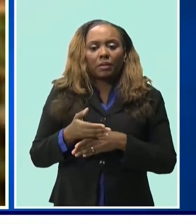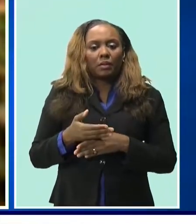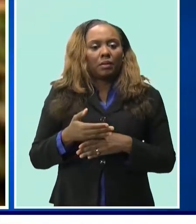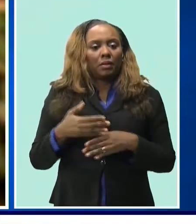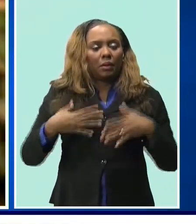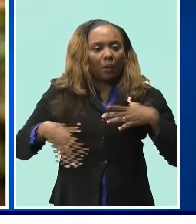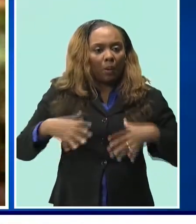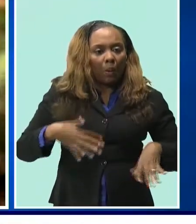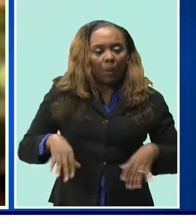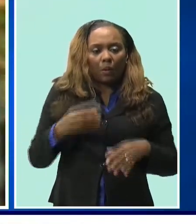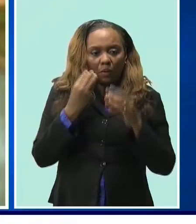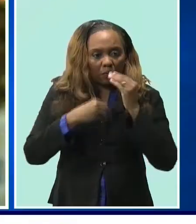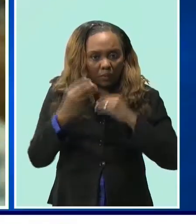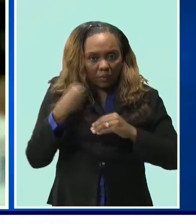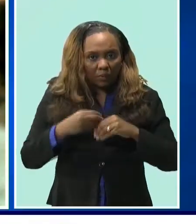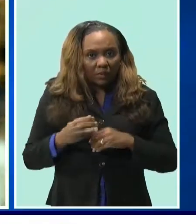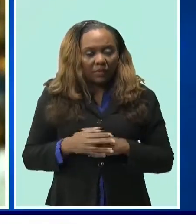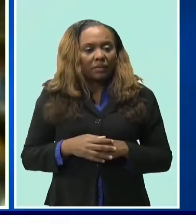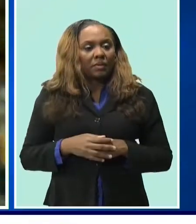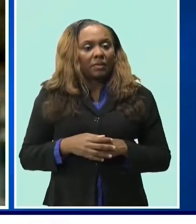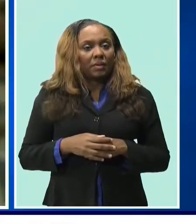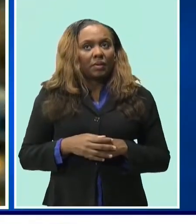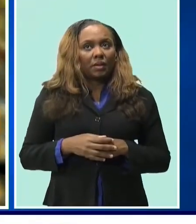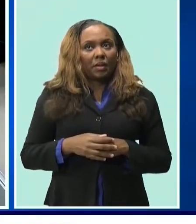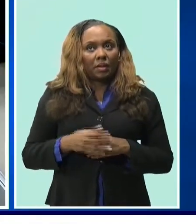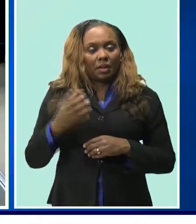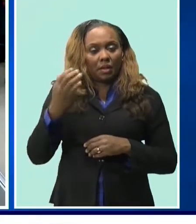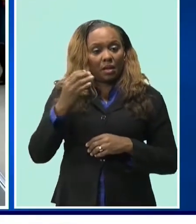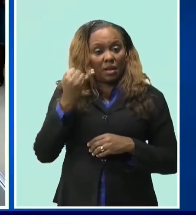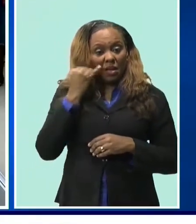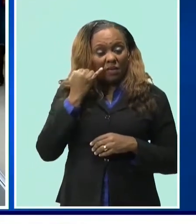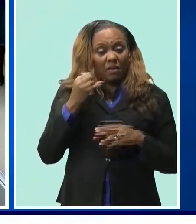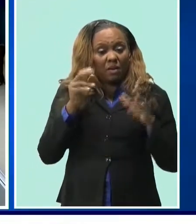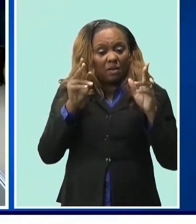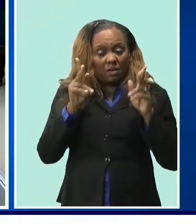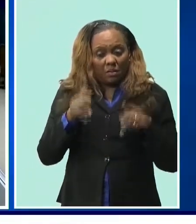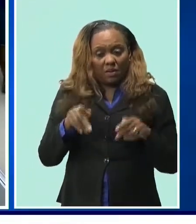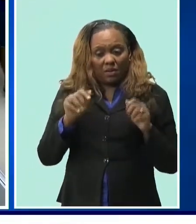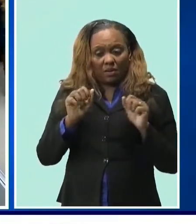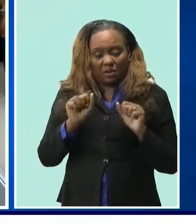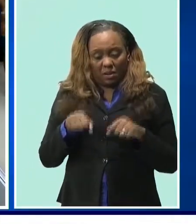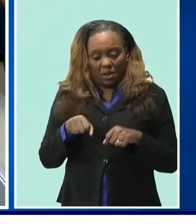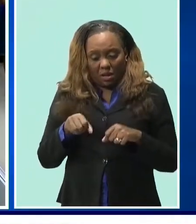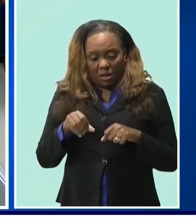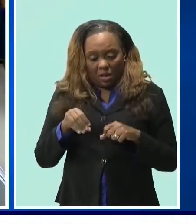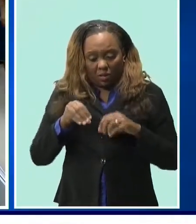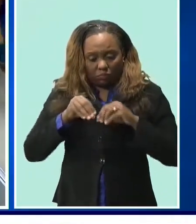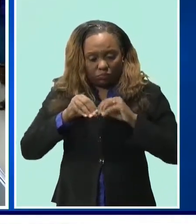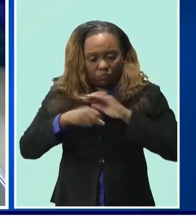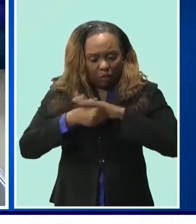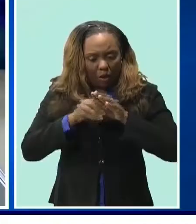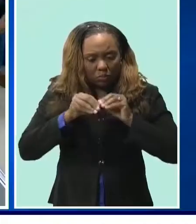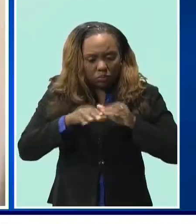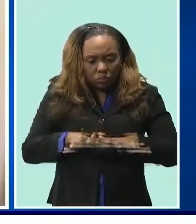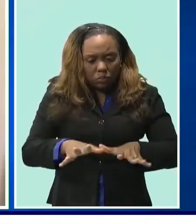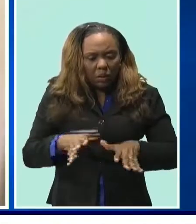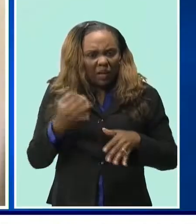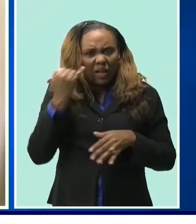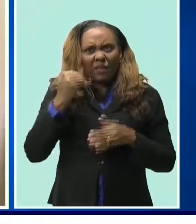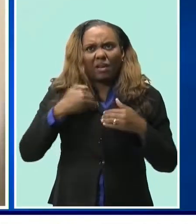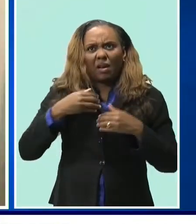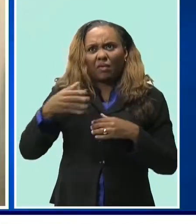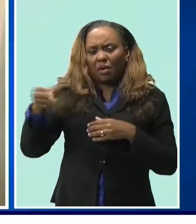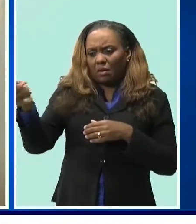an infected person contaminating commercial goods is low, and the risk of catching COVID-19 from a package that has